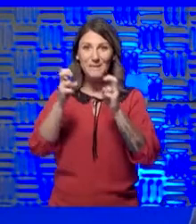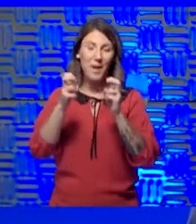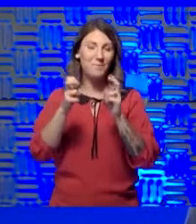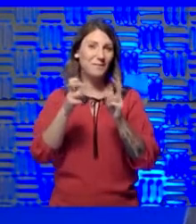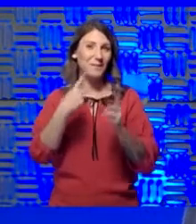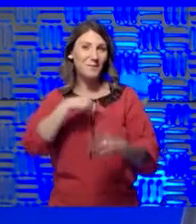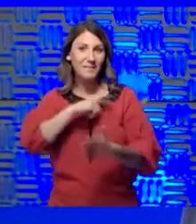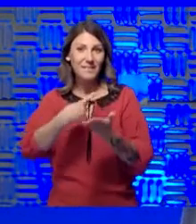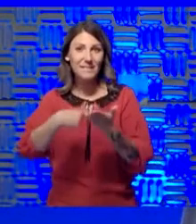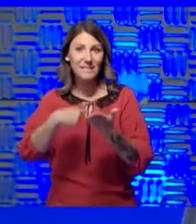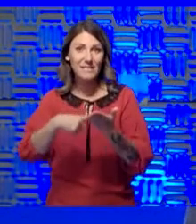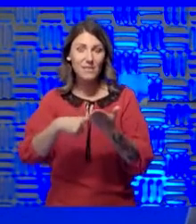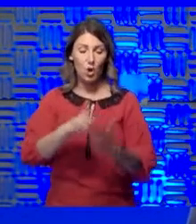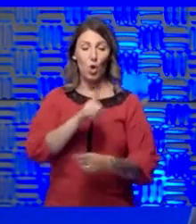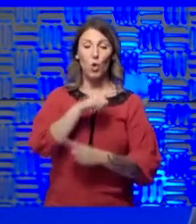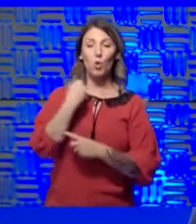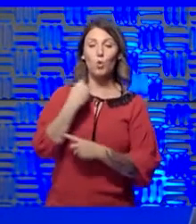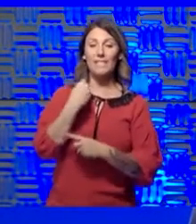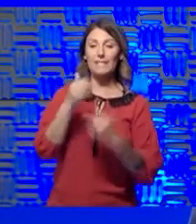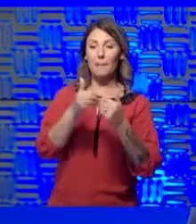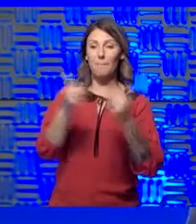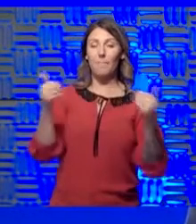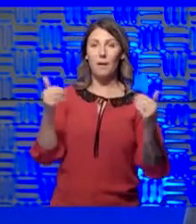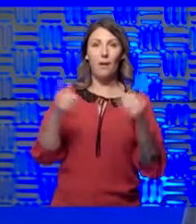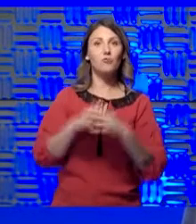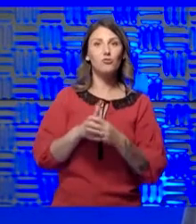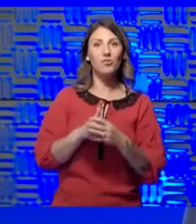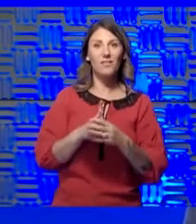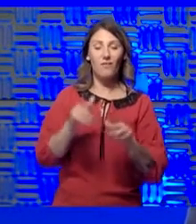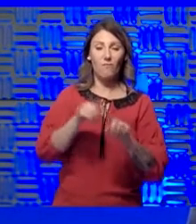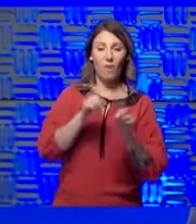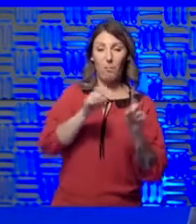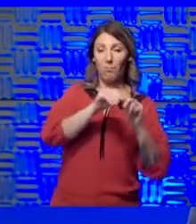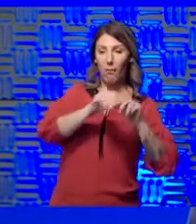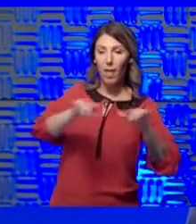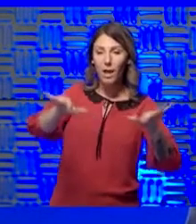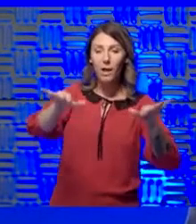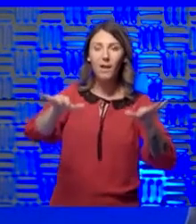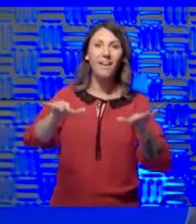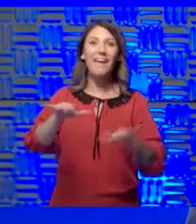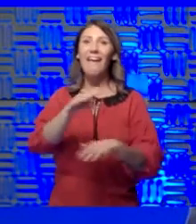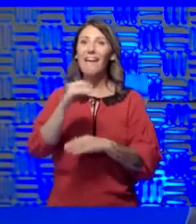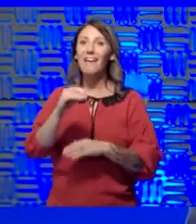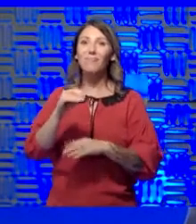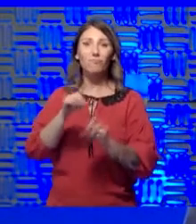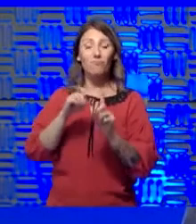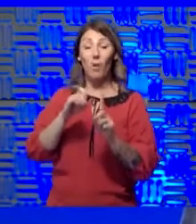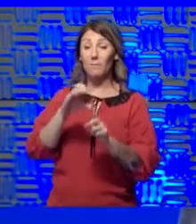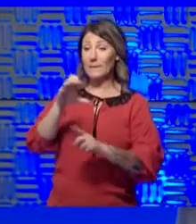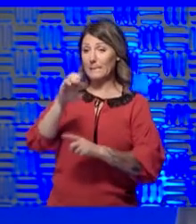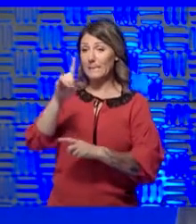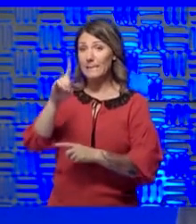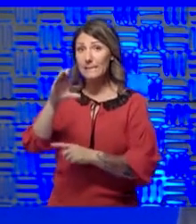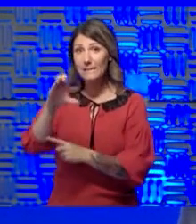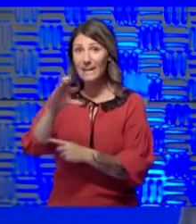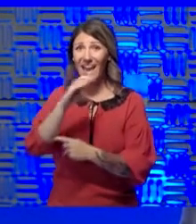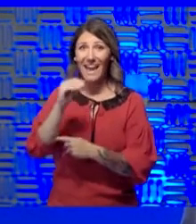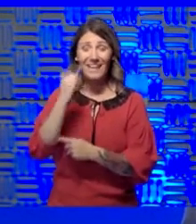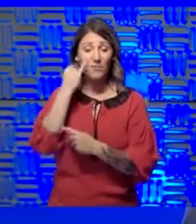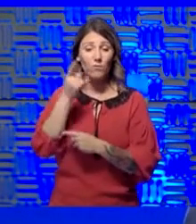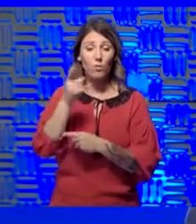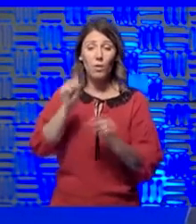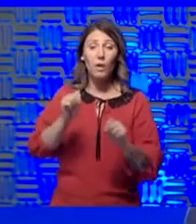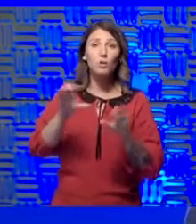all about risk mitigation. And, even more than friends, we need to see our loved ones. And I think if you can do the things individually to